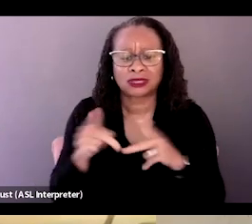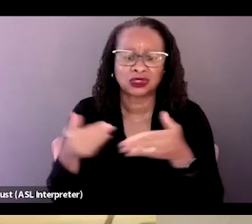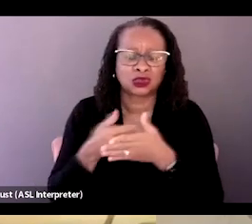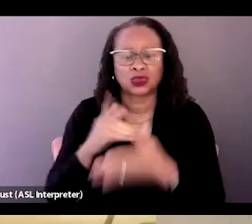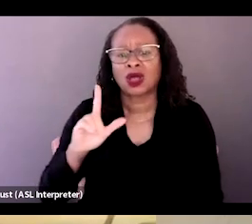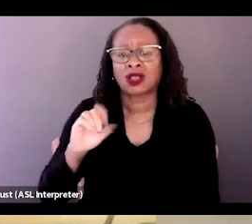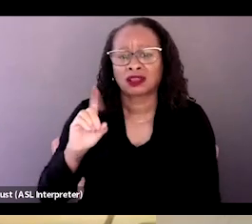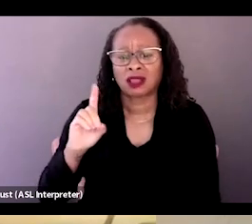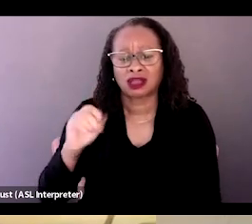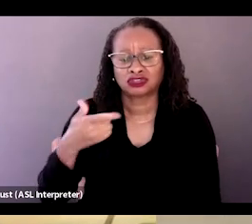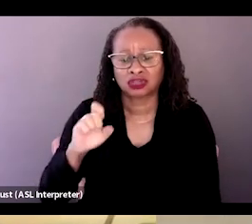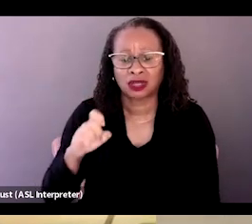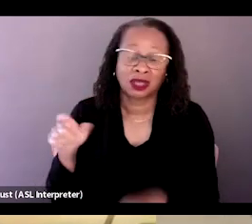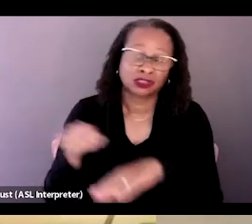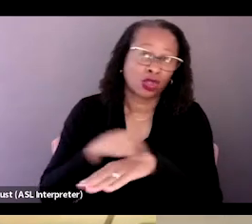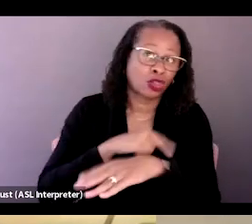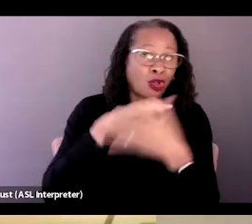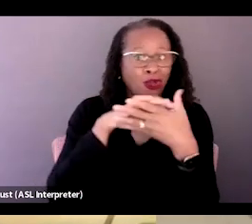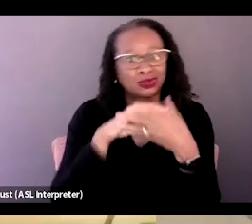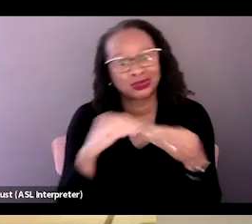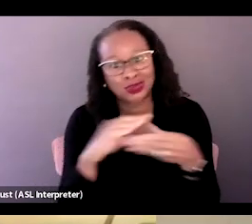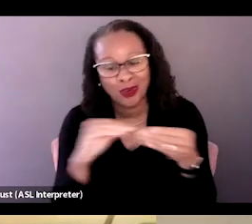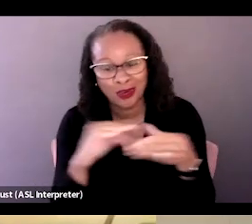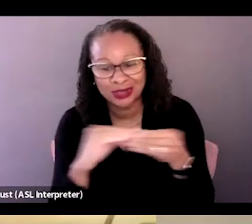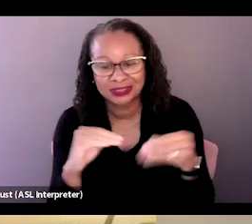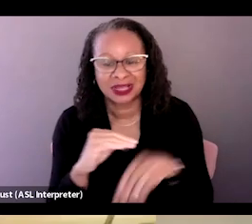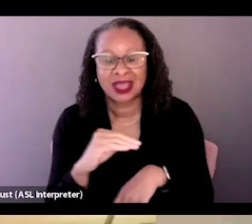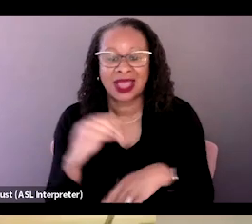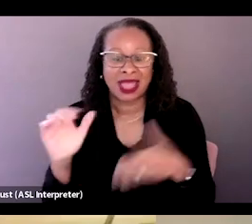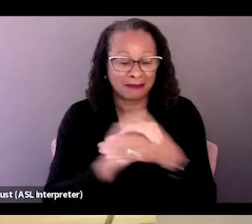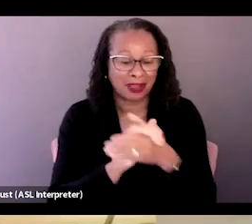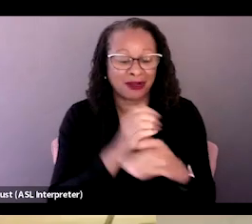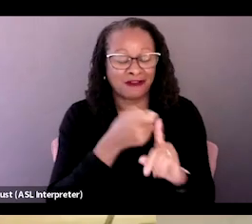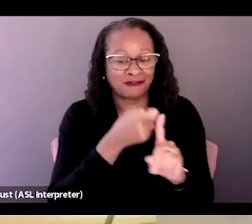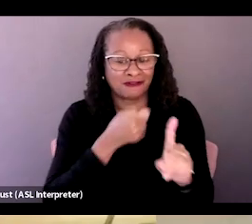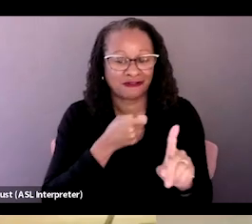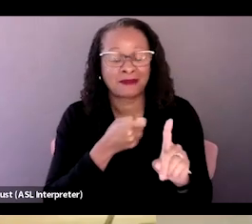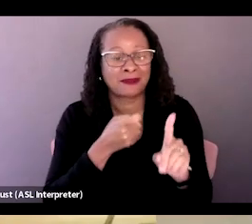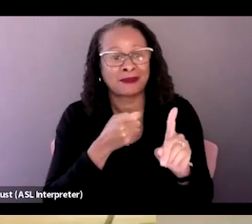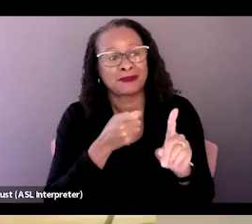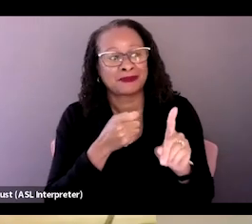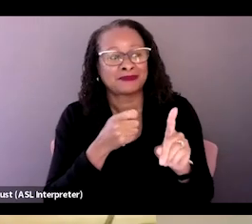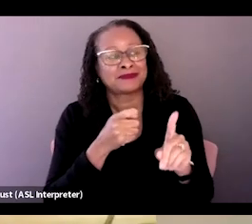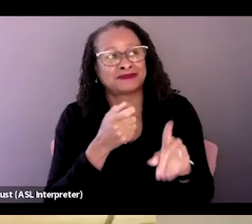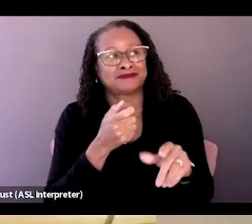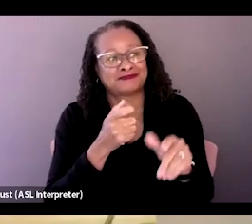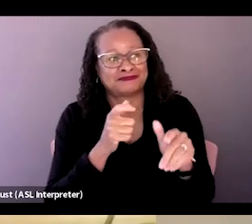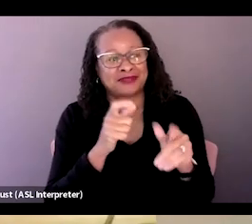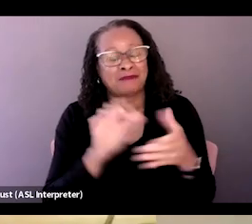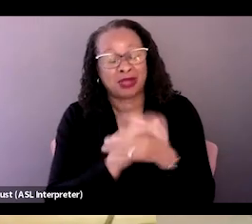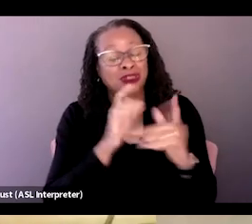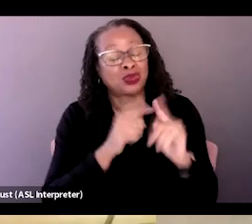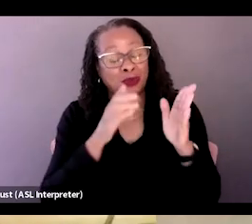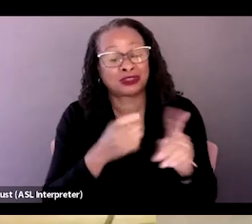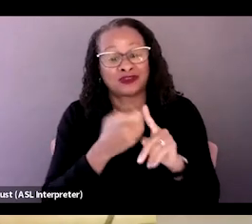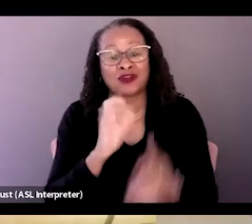it's a very long story because I got married to a guy from Belfast in '97, and that was just before the